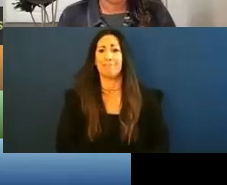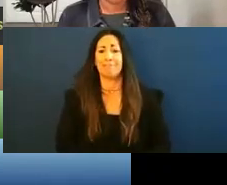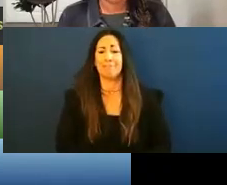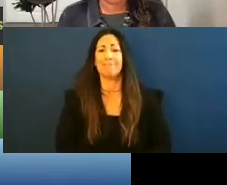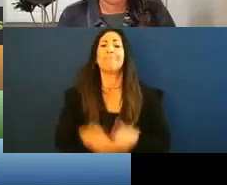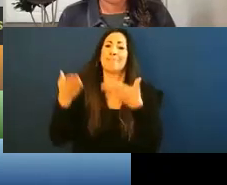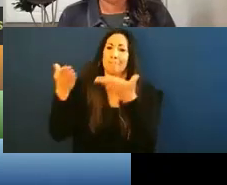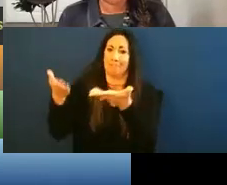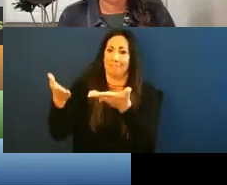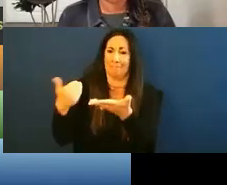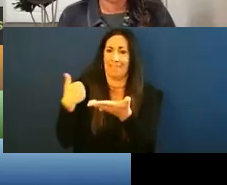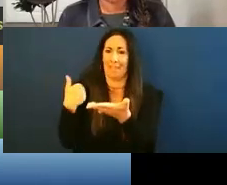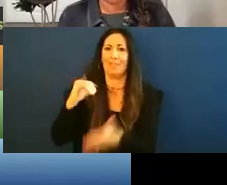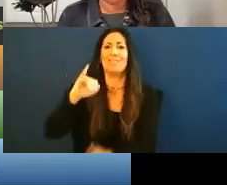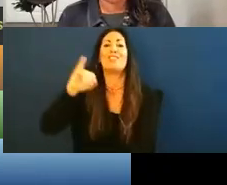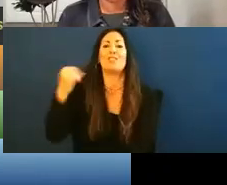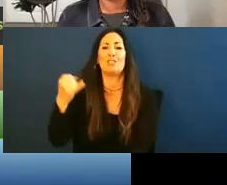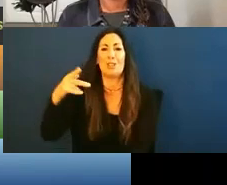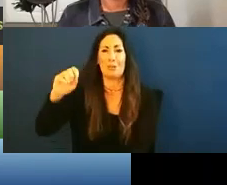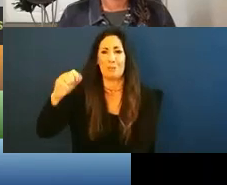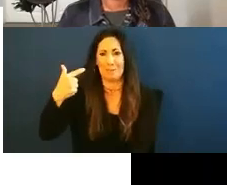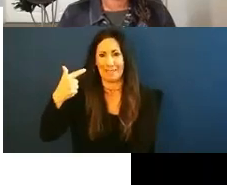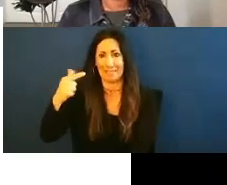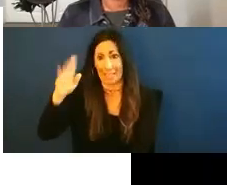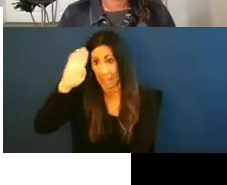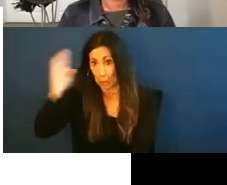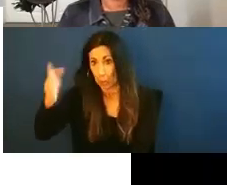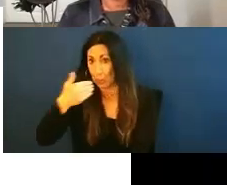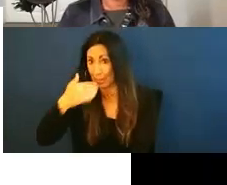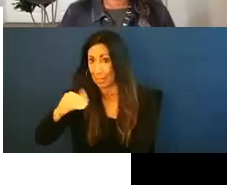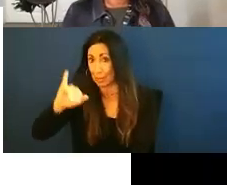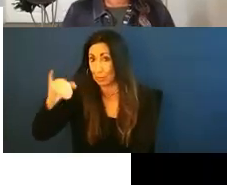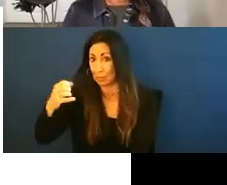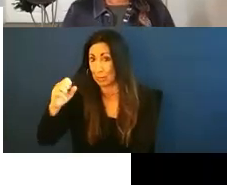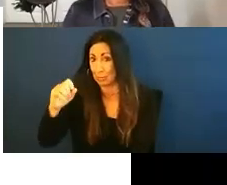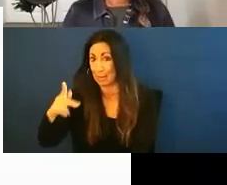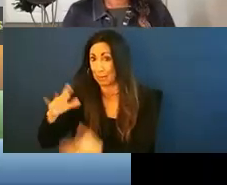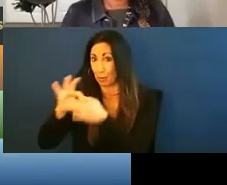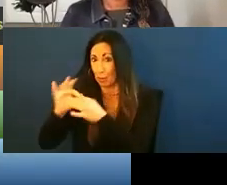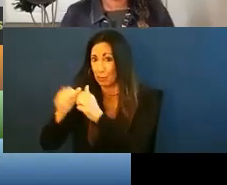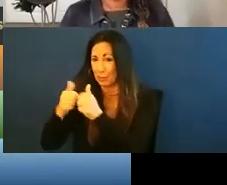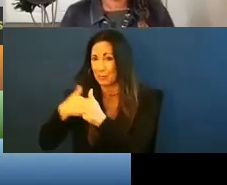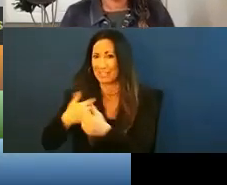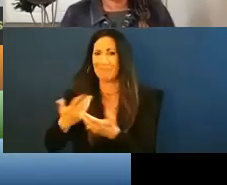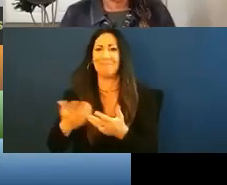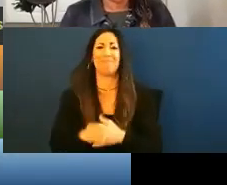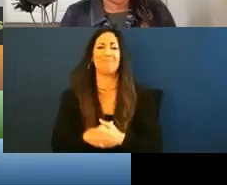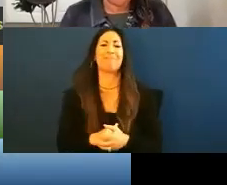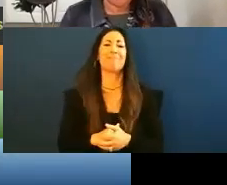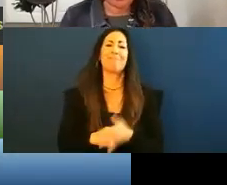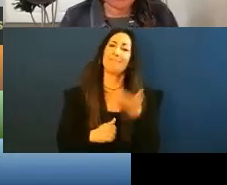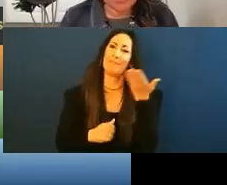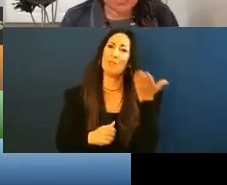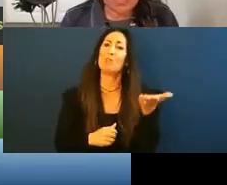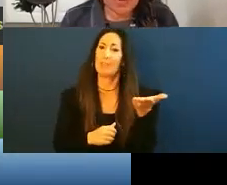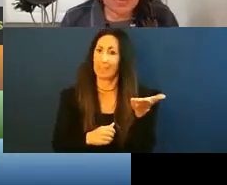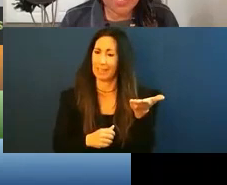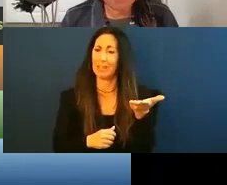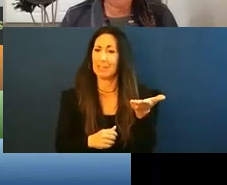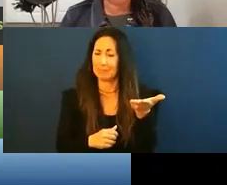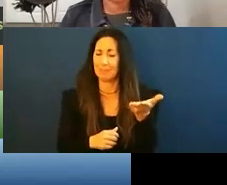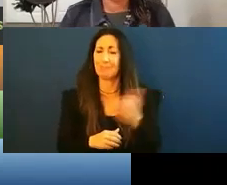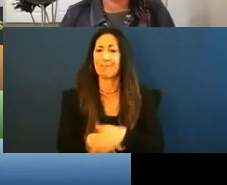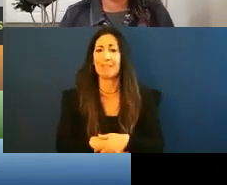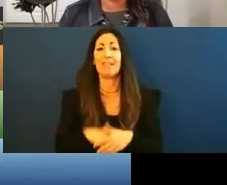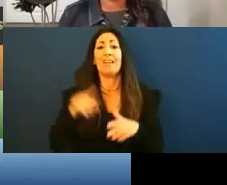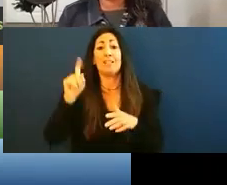There it is. JPEG. Hi. Thank you for cooperating. So there goes It's supposed to